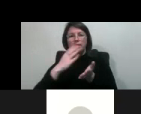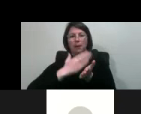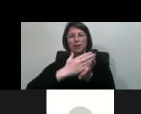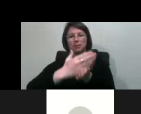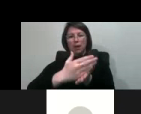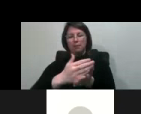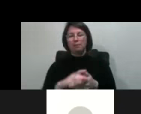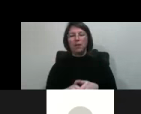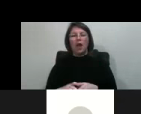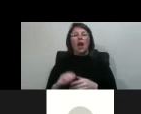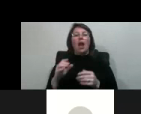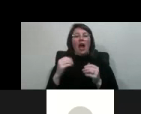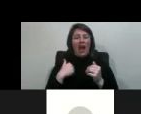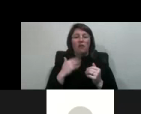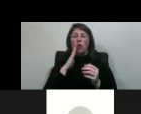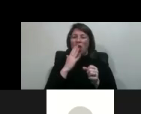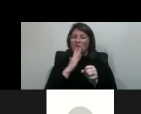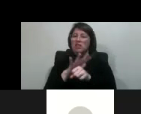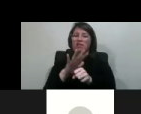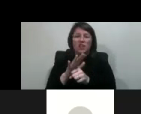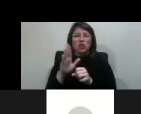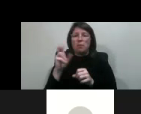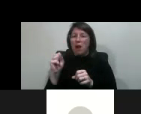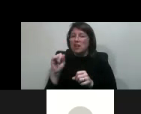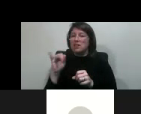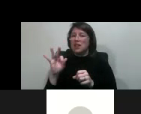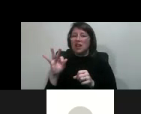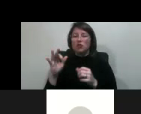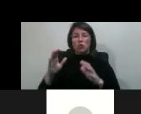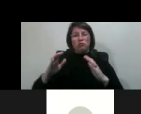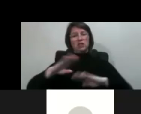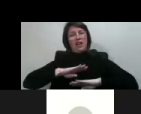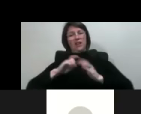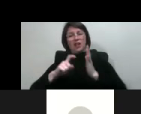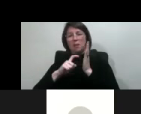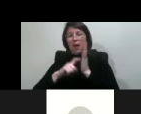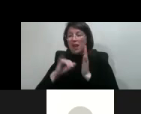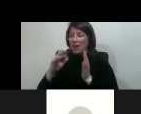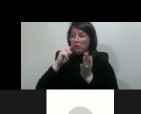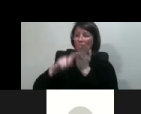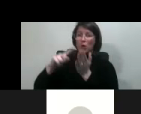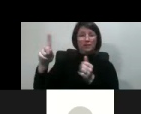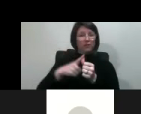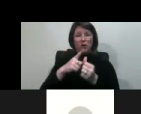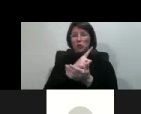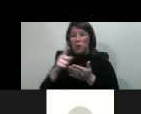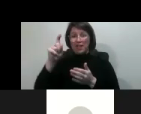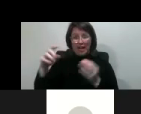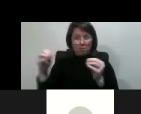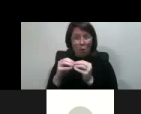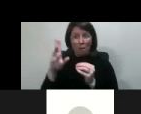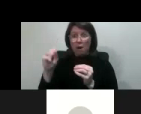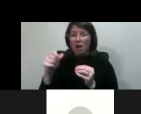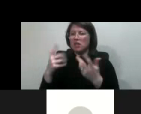can meet demand. And if in the first week we do see that we need any additional buses or additional services, we've already talked to